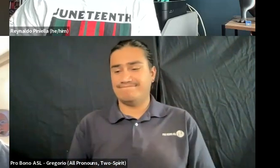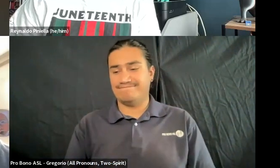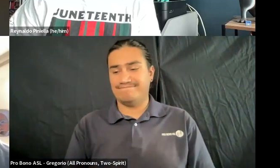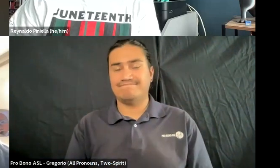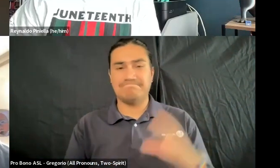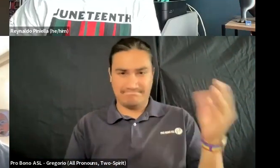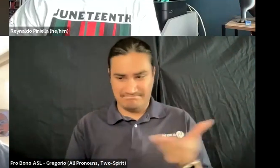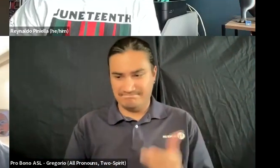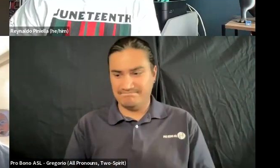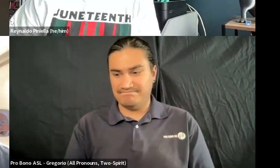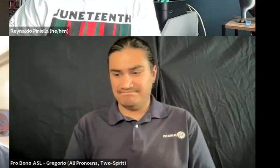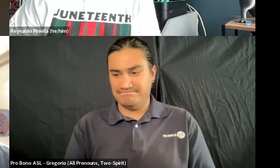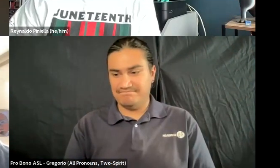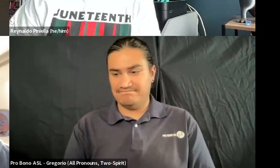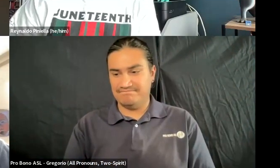Welcome.